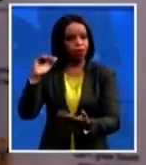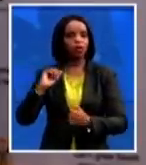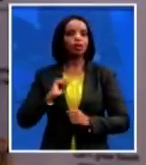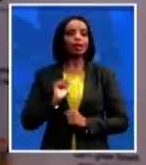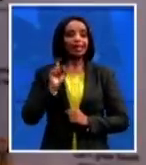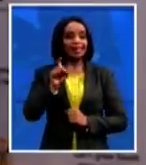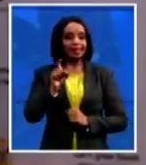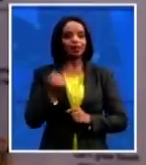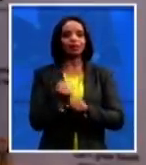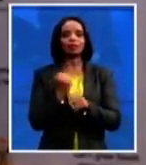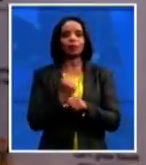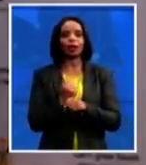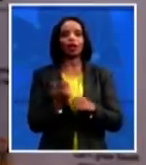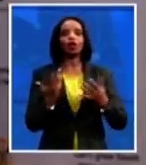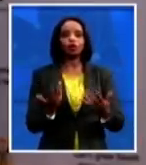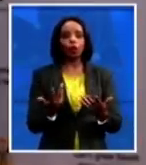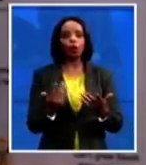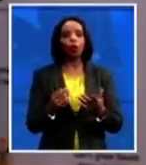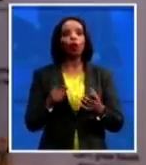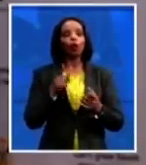economic growth, and job creation.